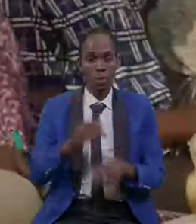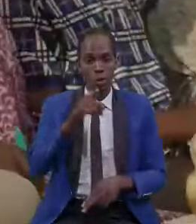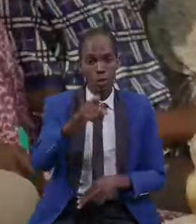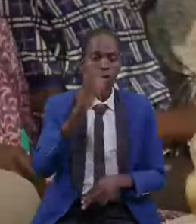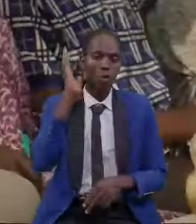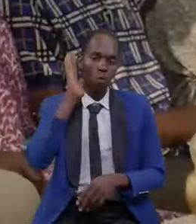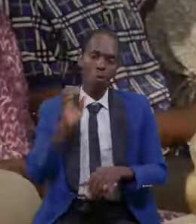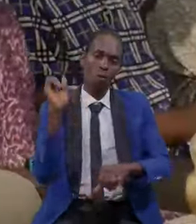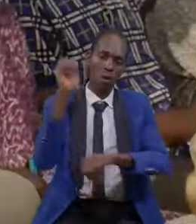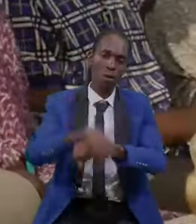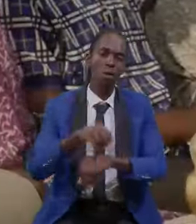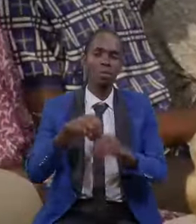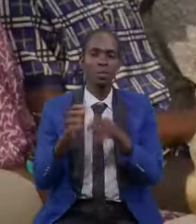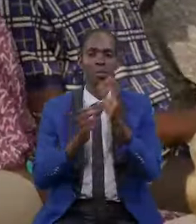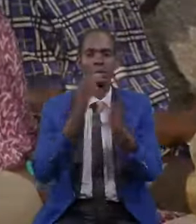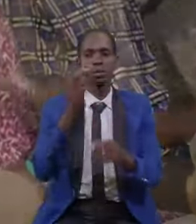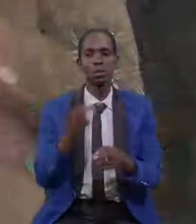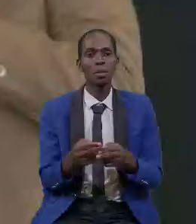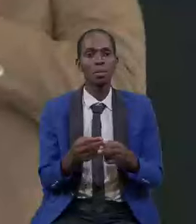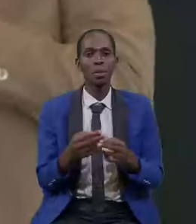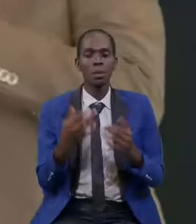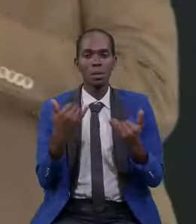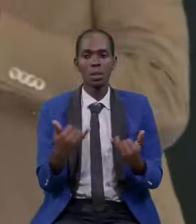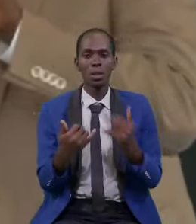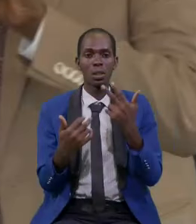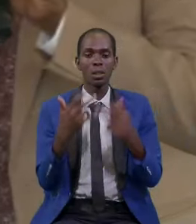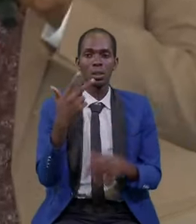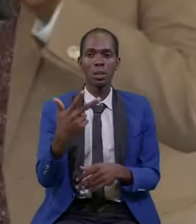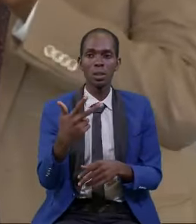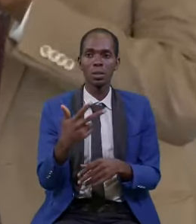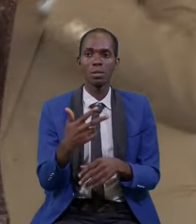overcome. We're looking at three things here.